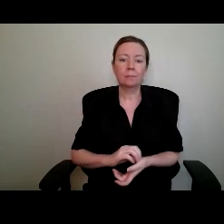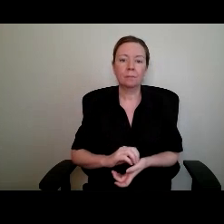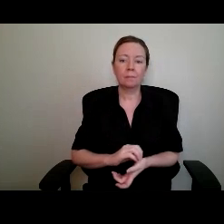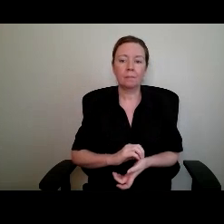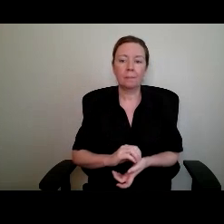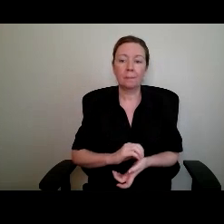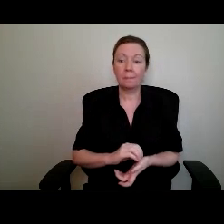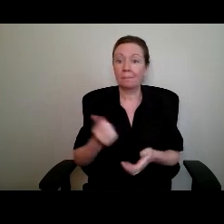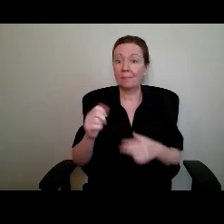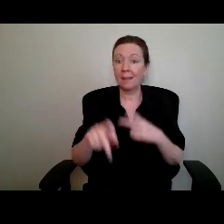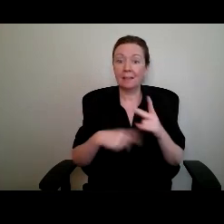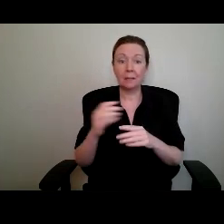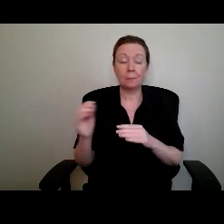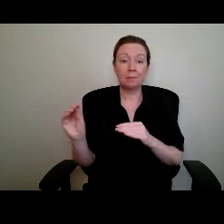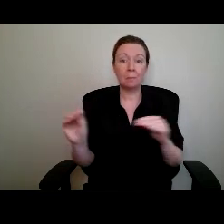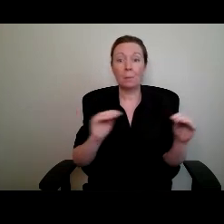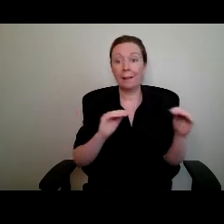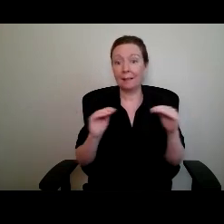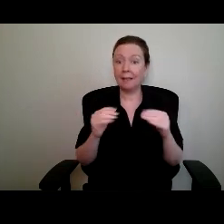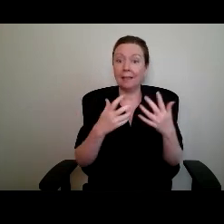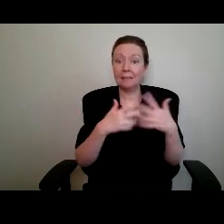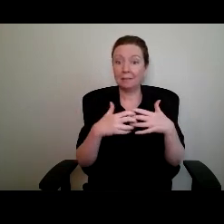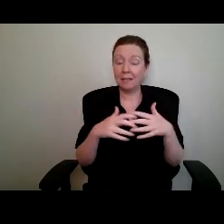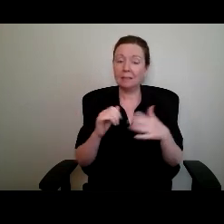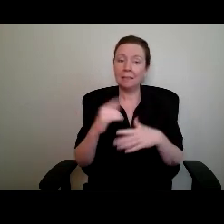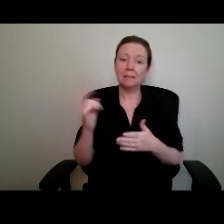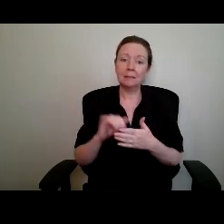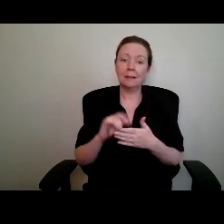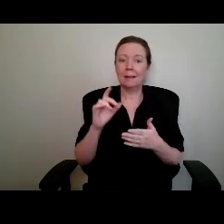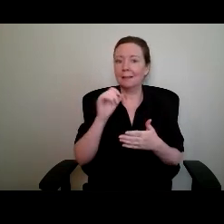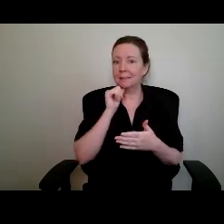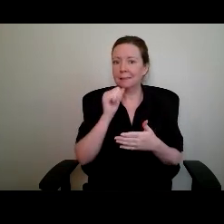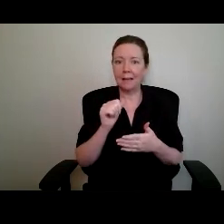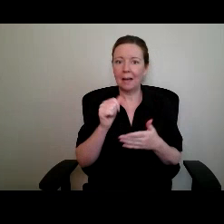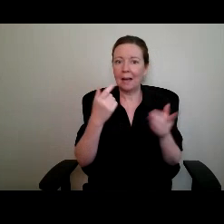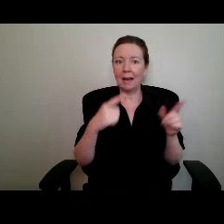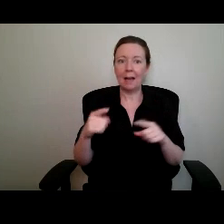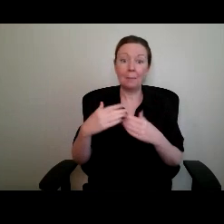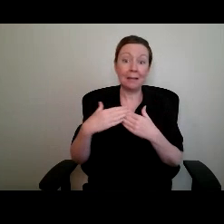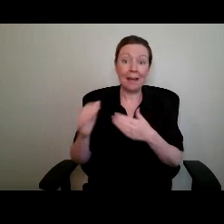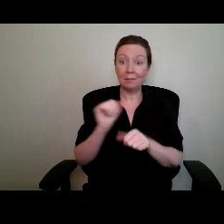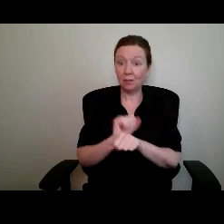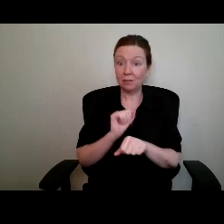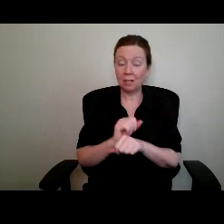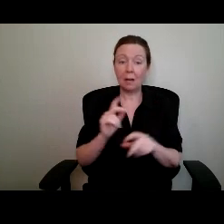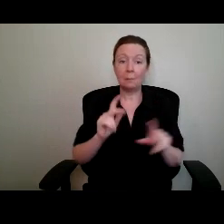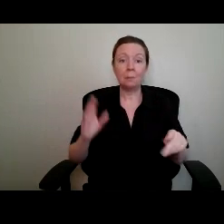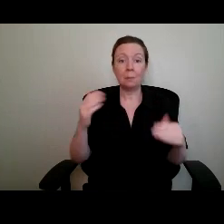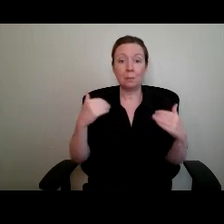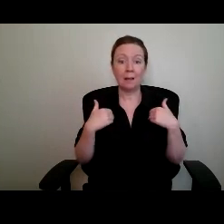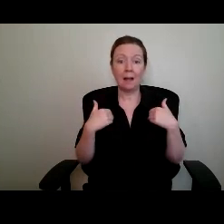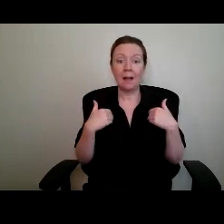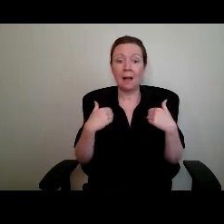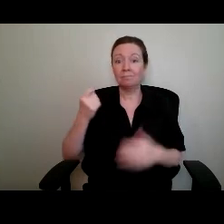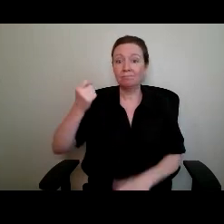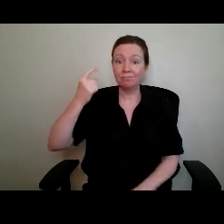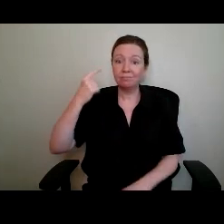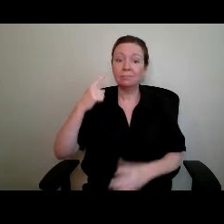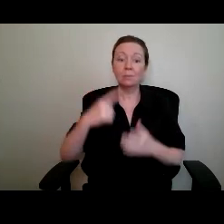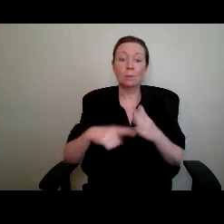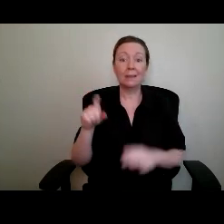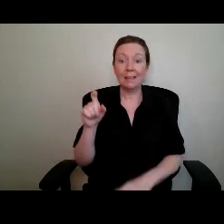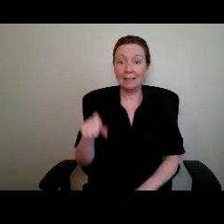Any type of mobility devices. So that would be something that would not be happening after the job. People will have an understanding of what they